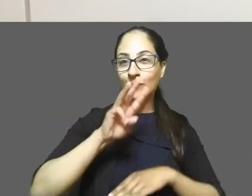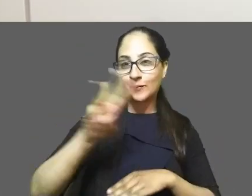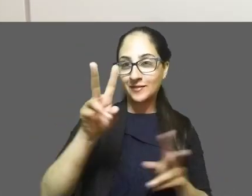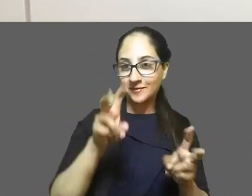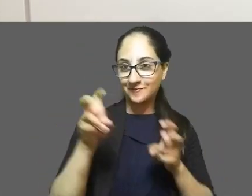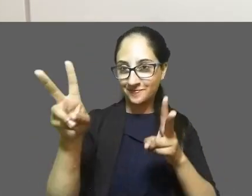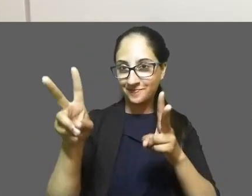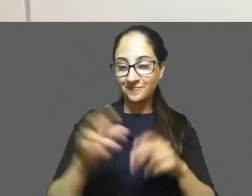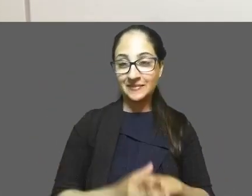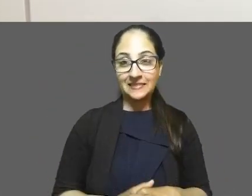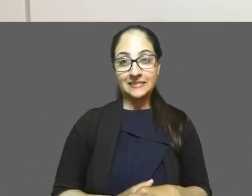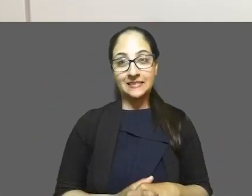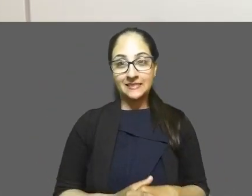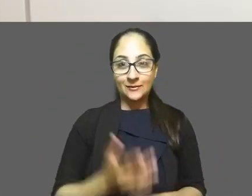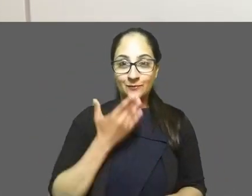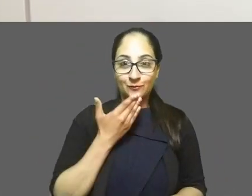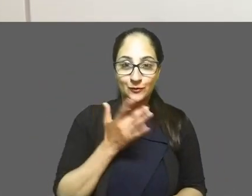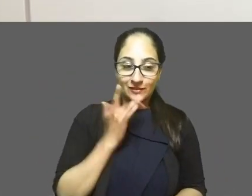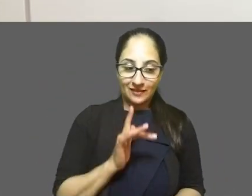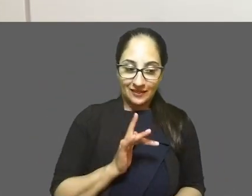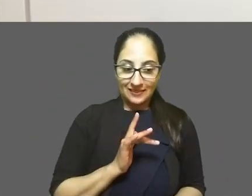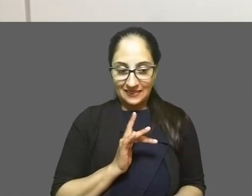Okay, wish me luck.